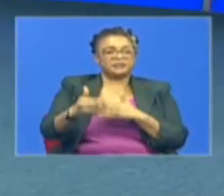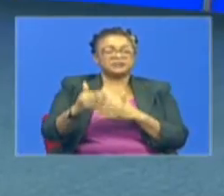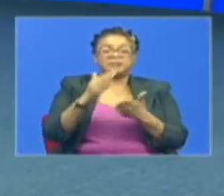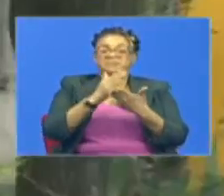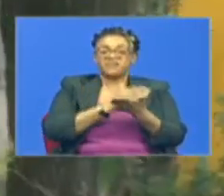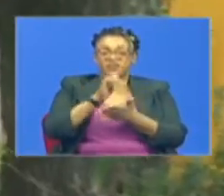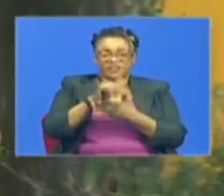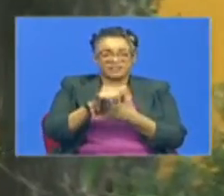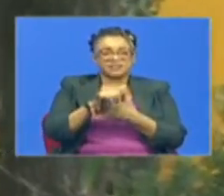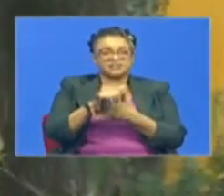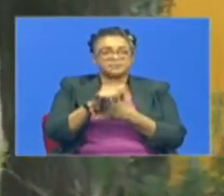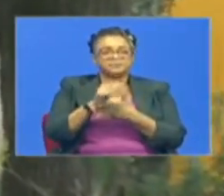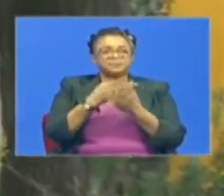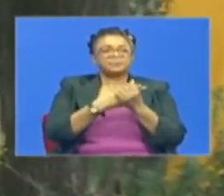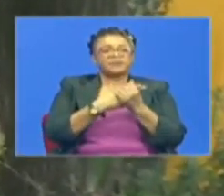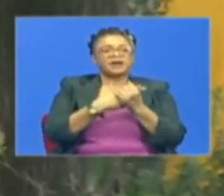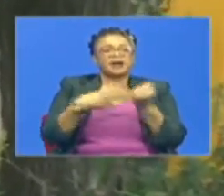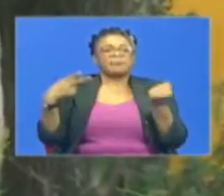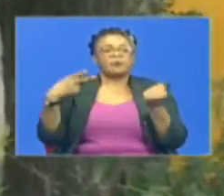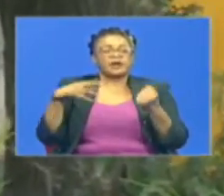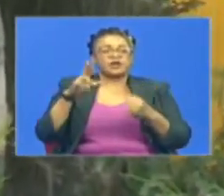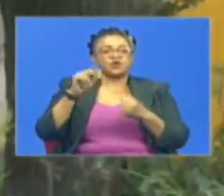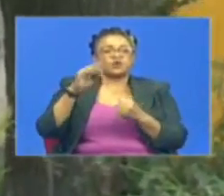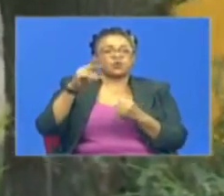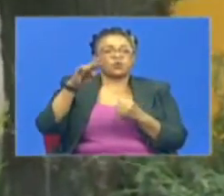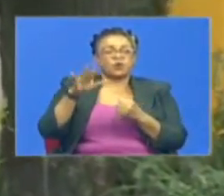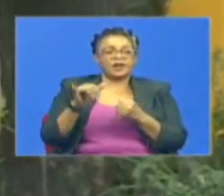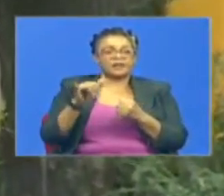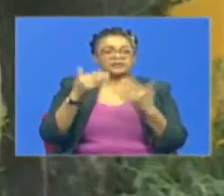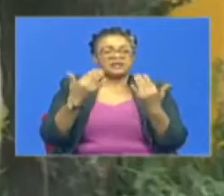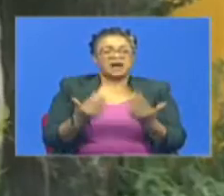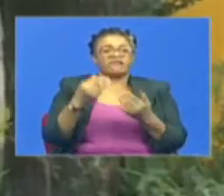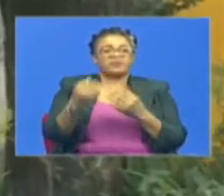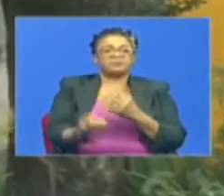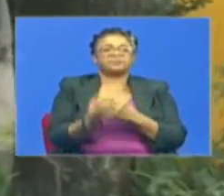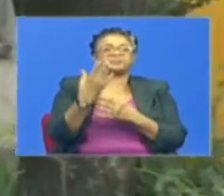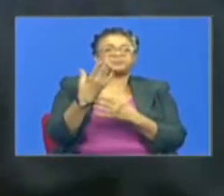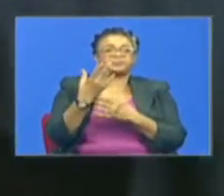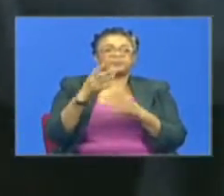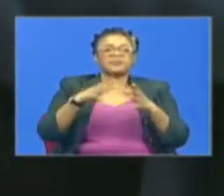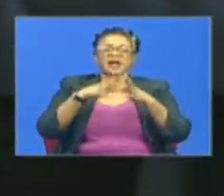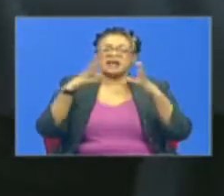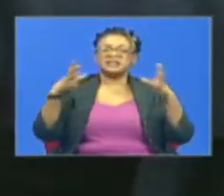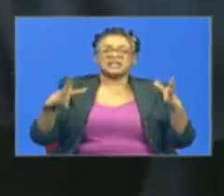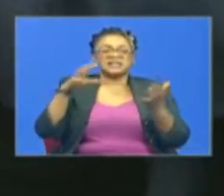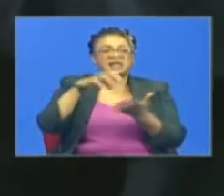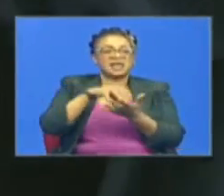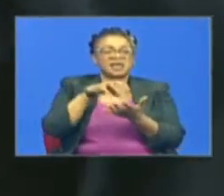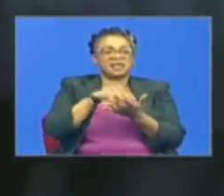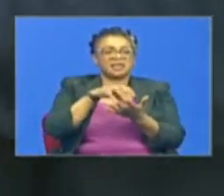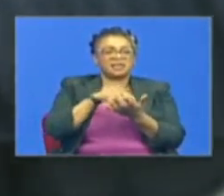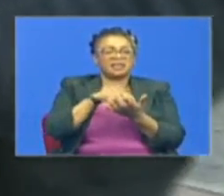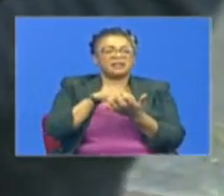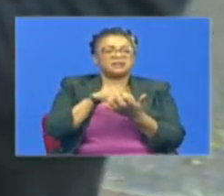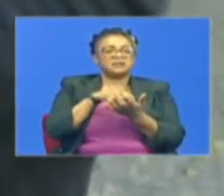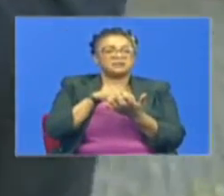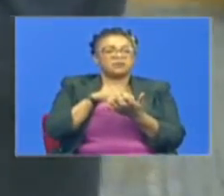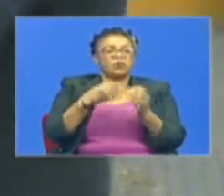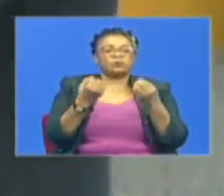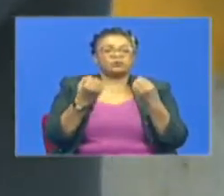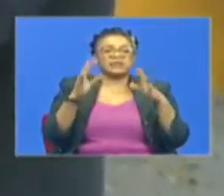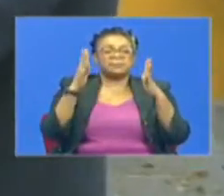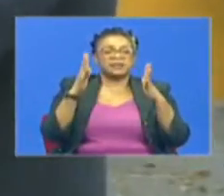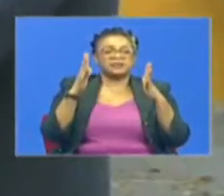a couple in Uruguay have created a giant cake costume to celebrate